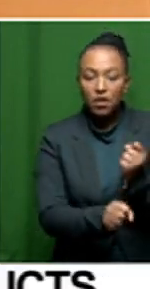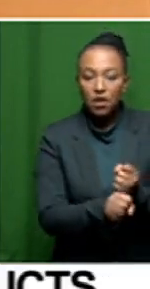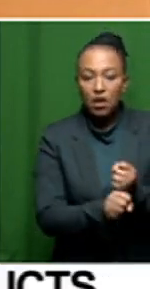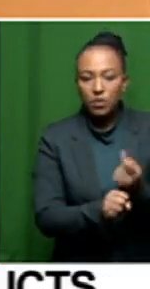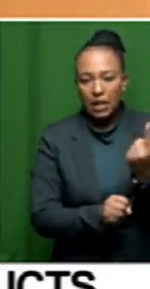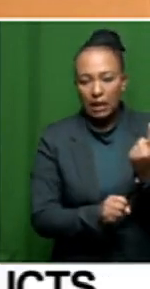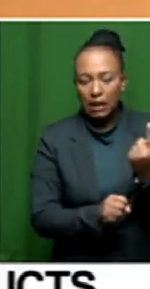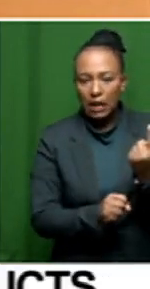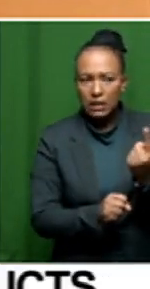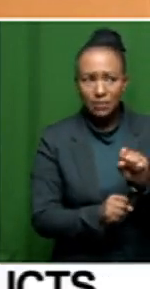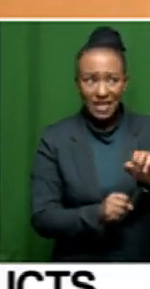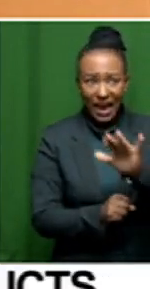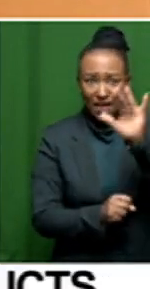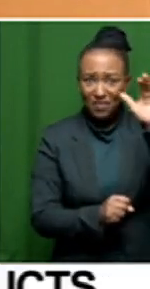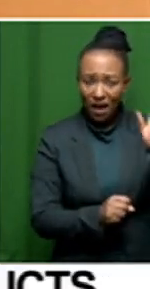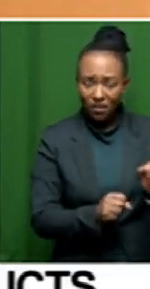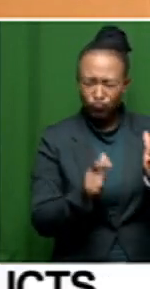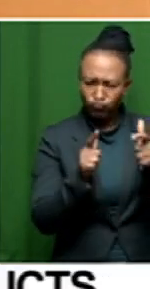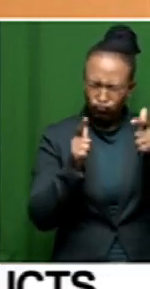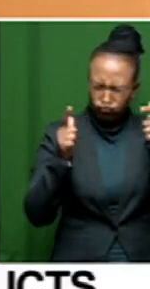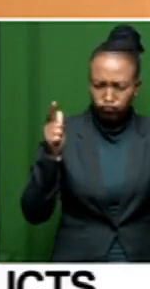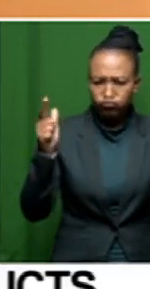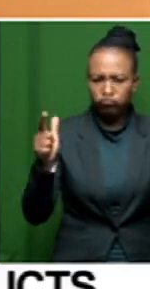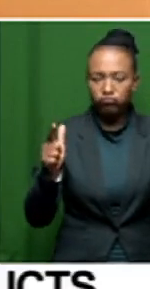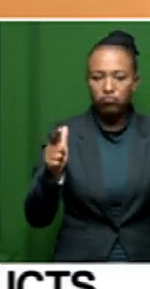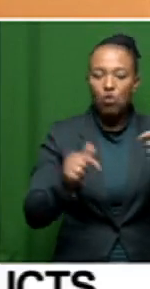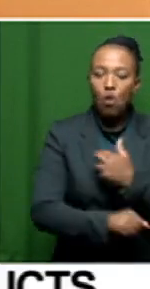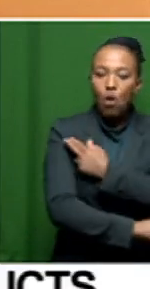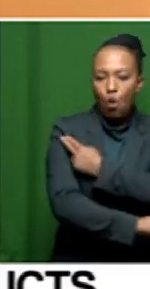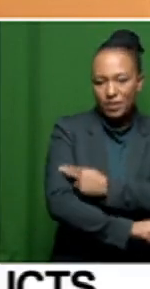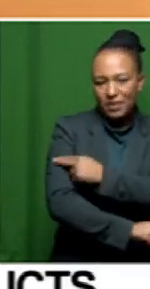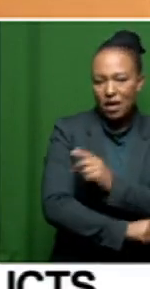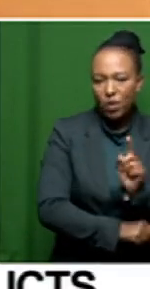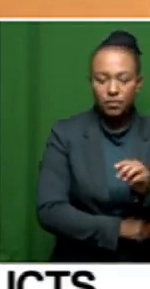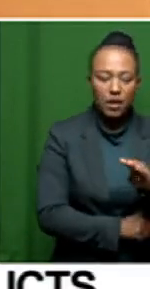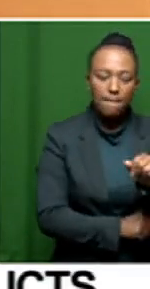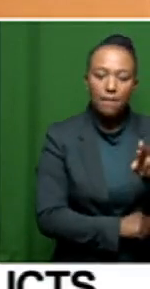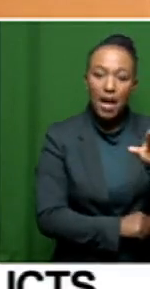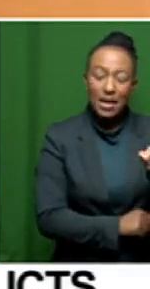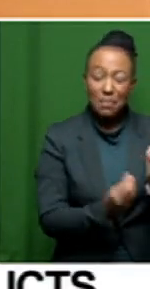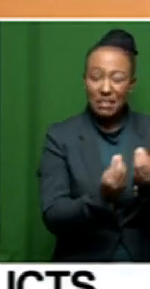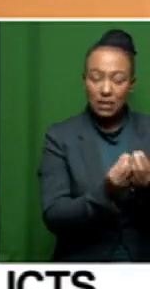Gauteng or in South Africa. So there's a lot that have happened in that hospital.